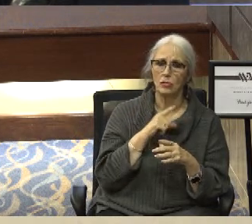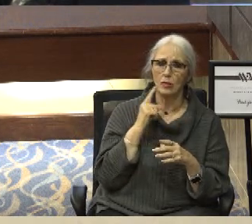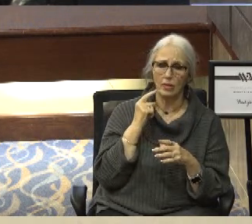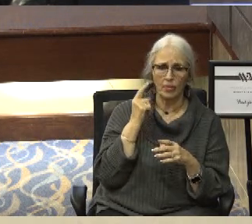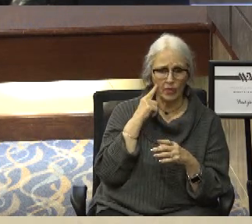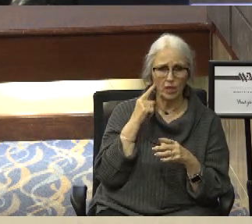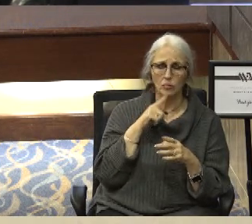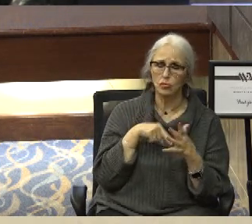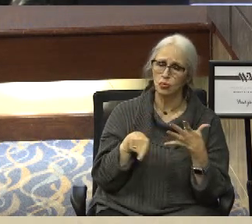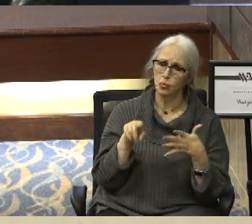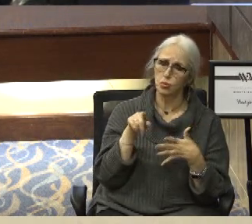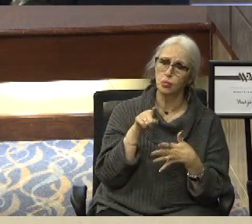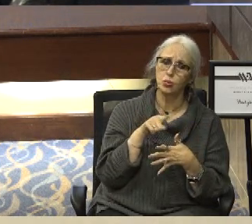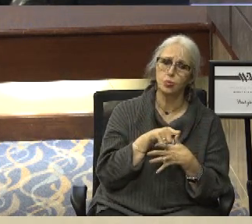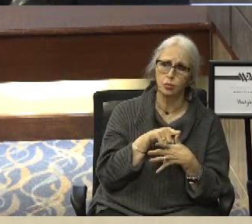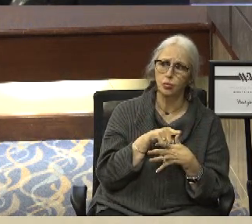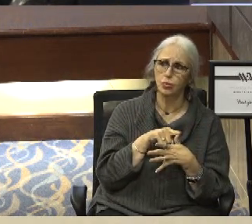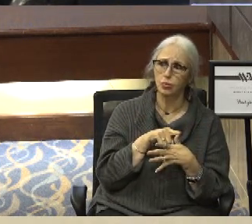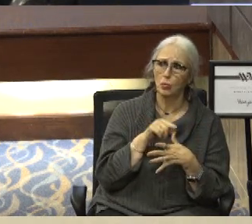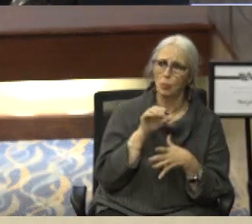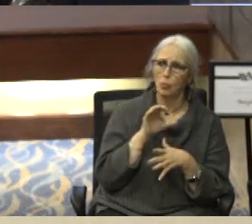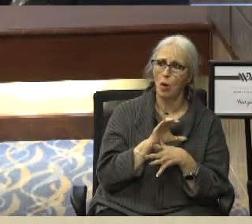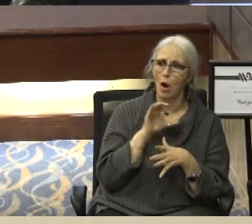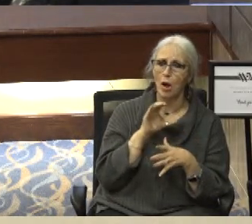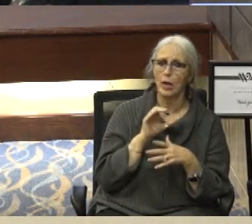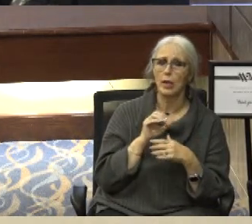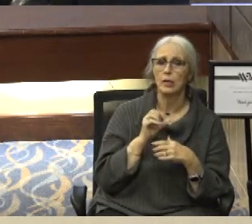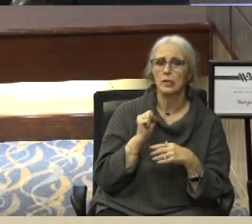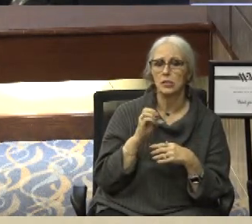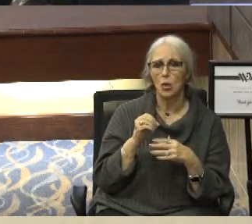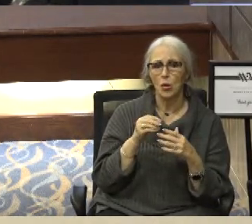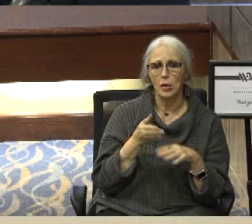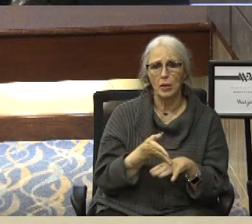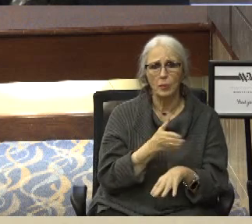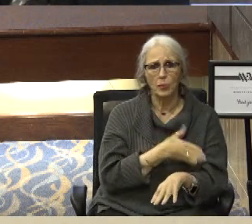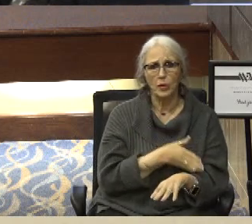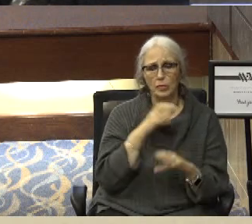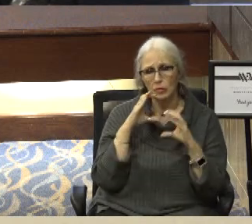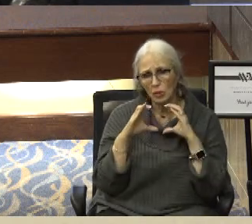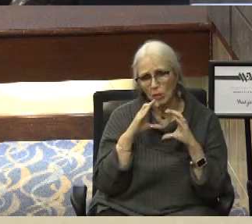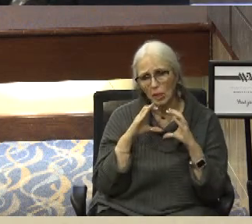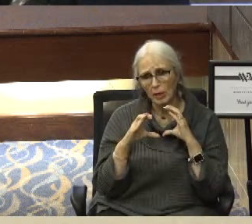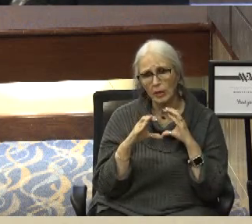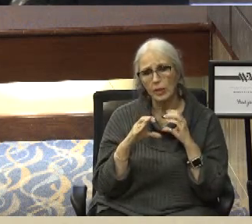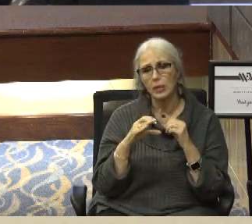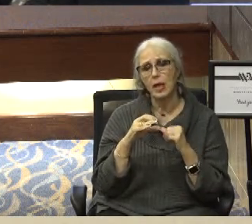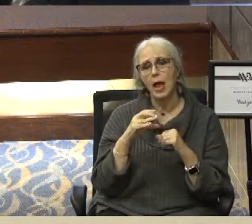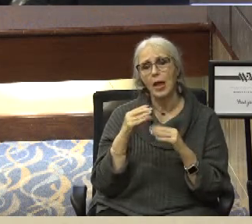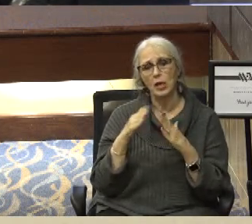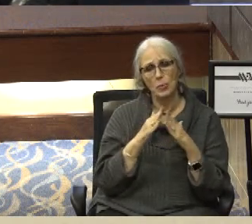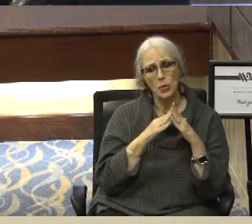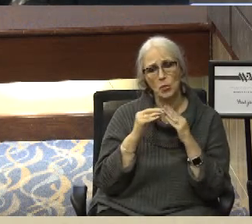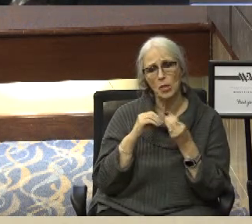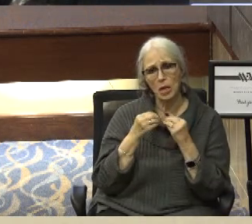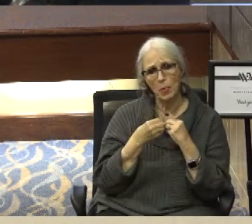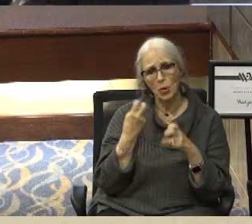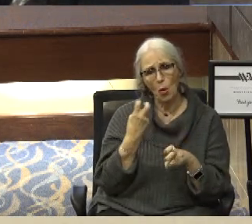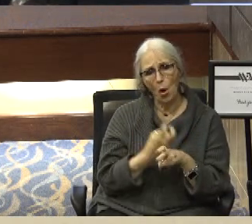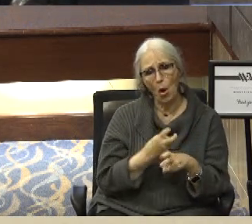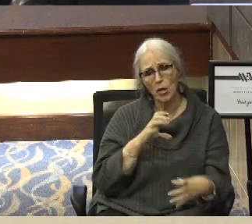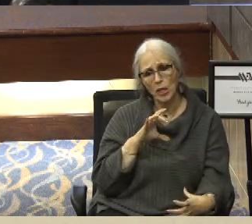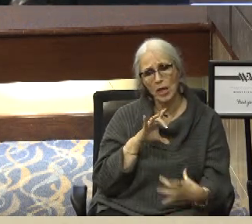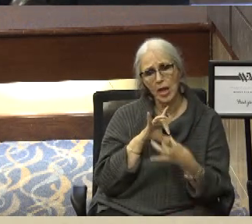been a couple of other things that we've done to really implement strategic communication that reaches some community members that are hard to connect with.